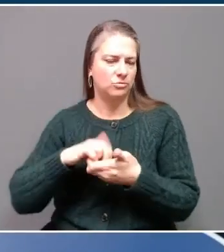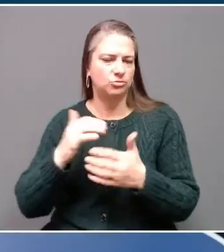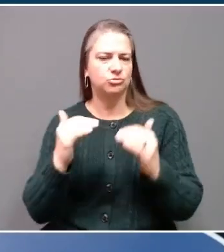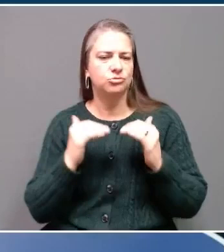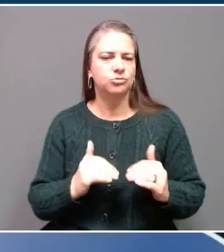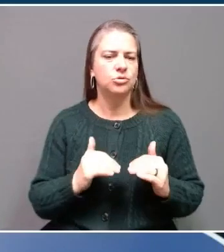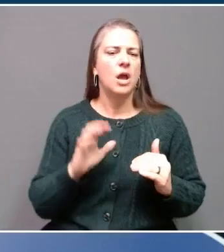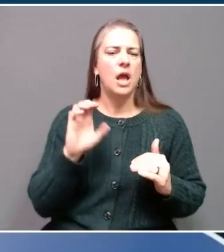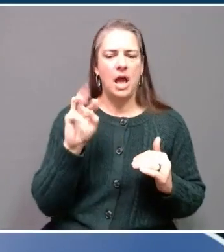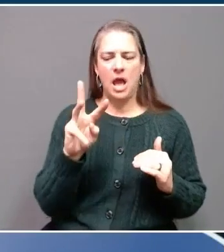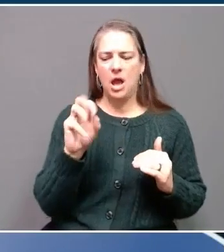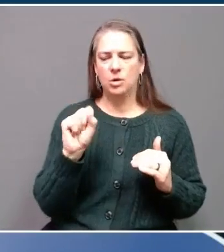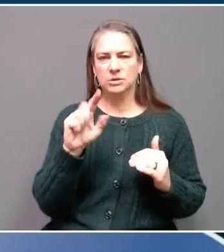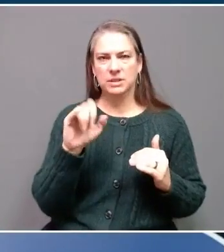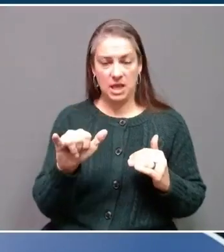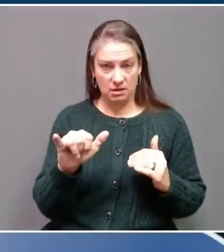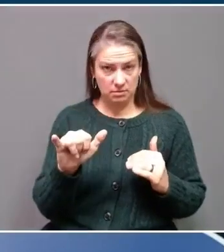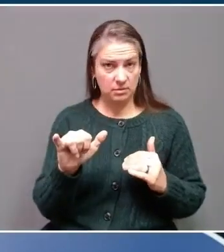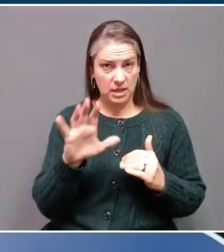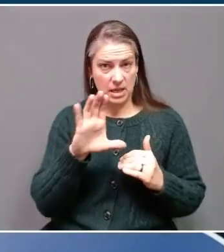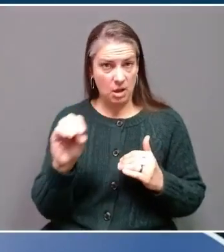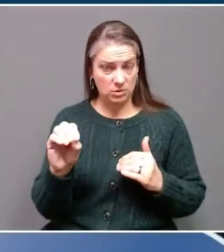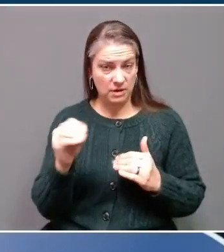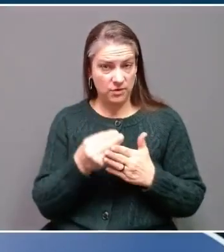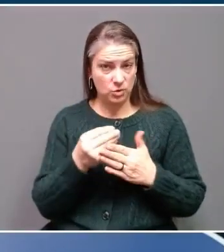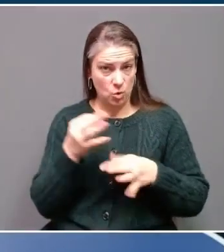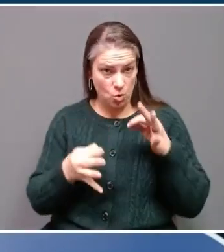Court, $400,000 for fiscal strain, and then